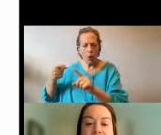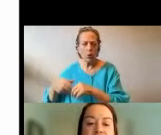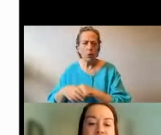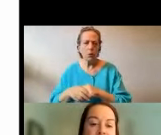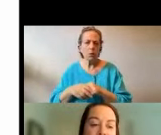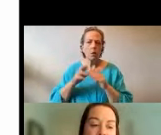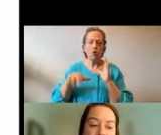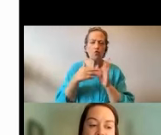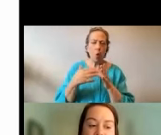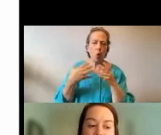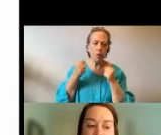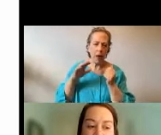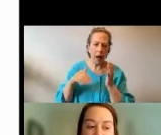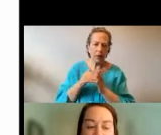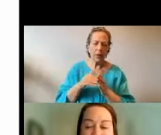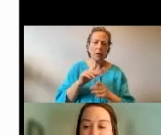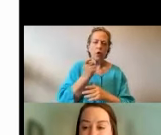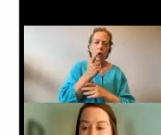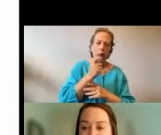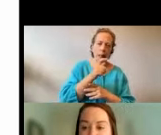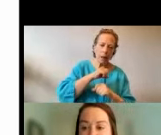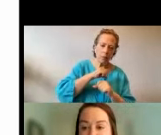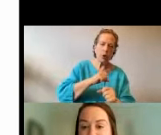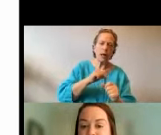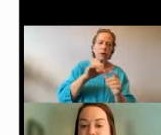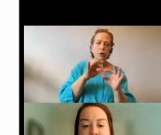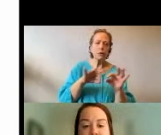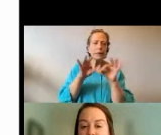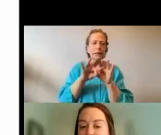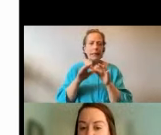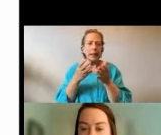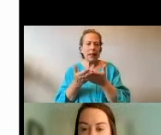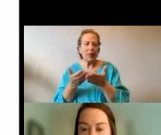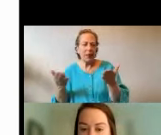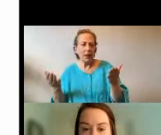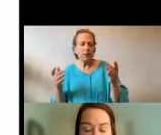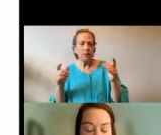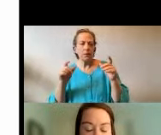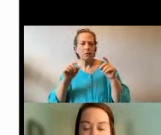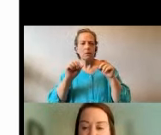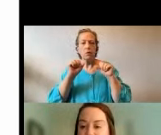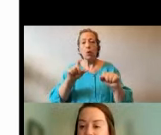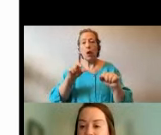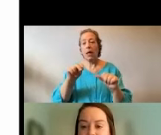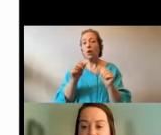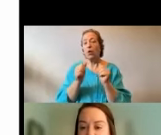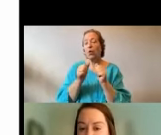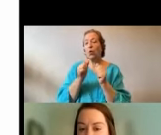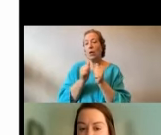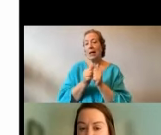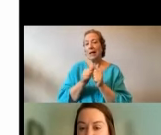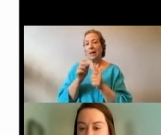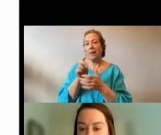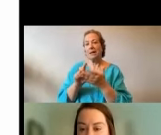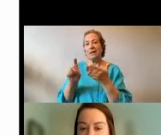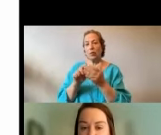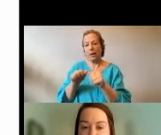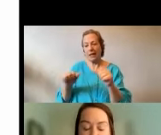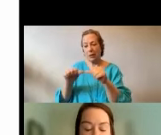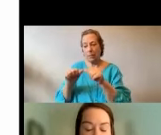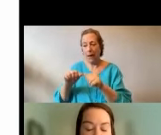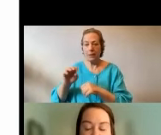center, some of the key things that you can do in the employment discrimination space, in the education and